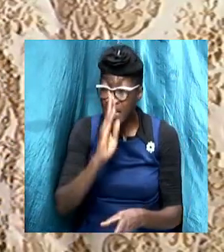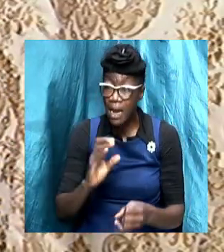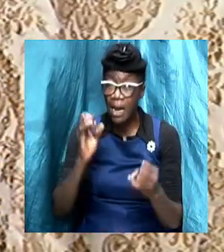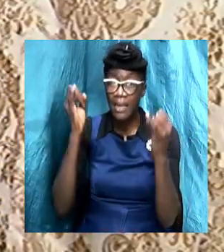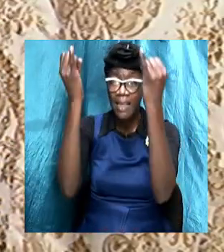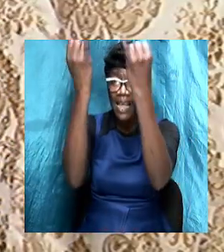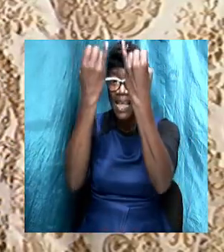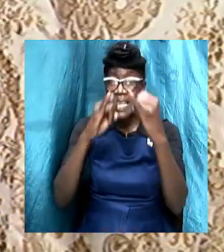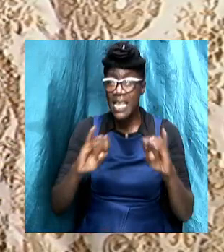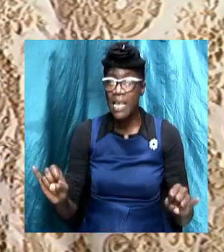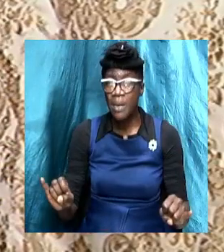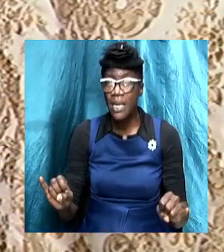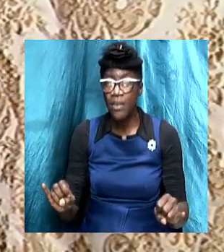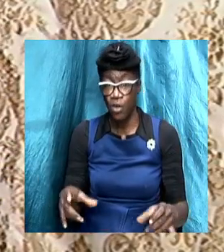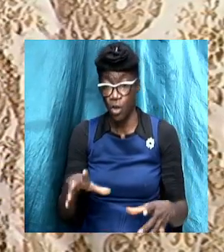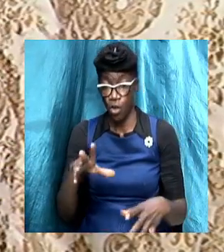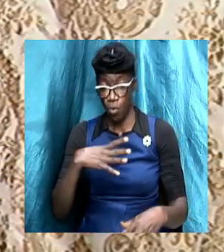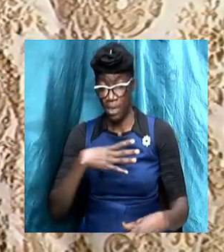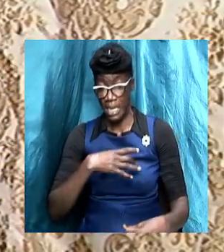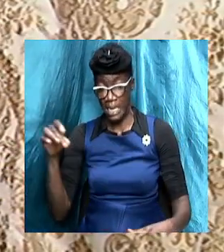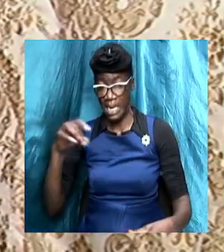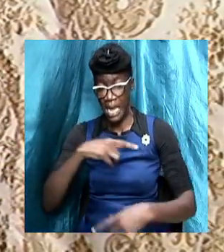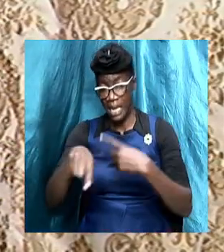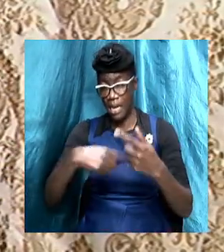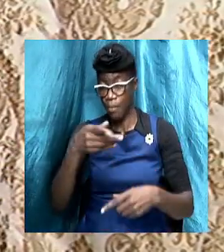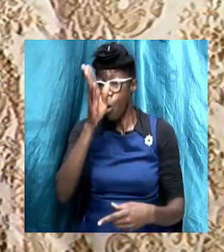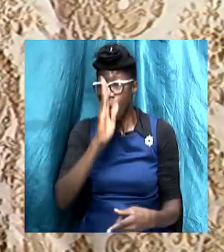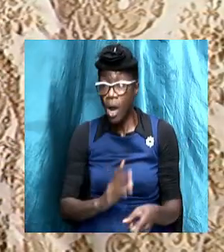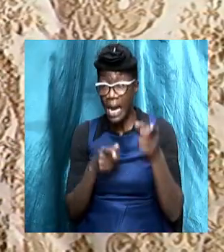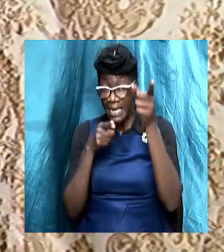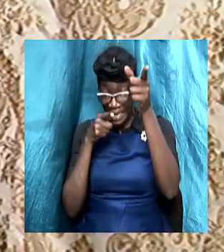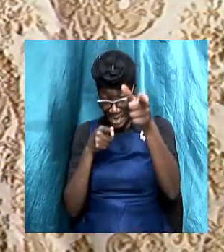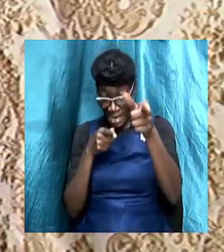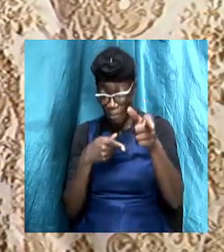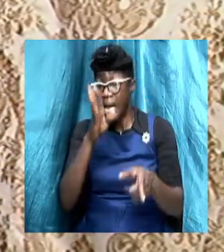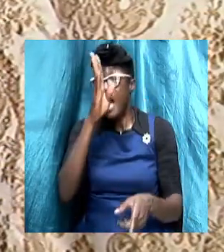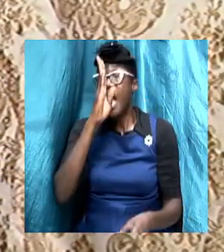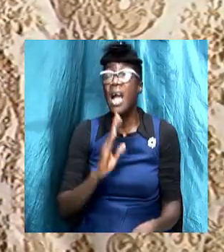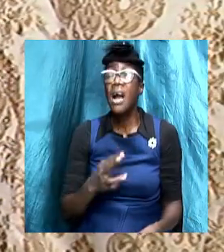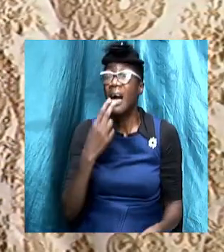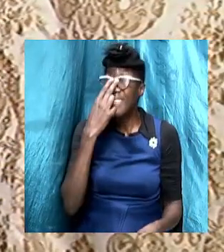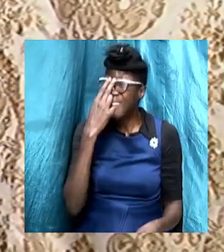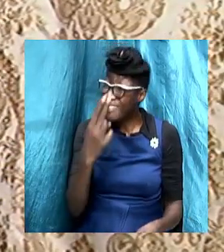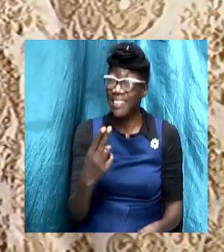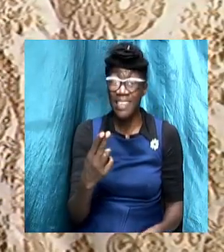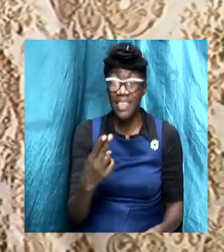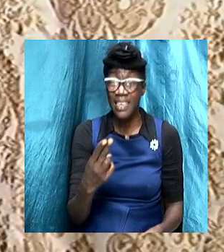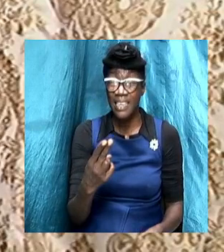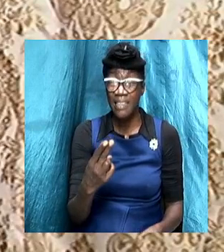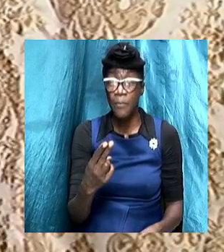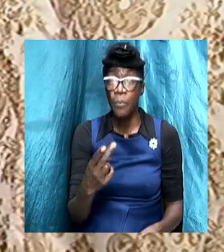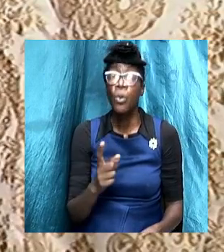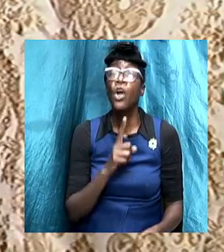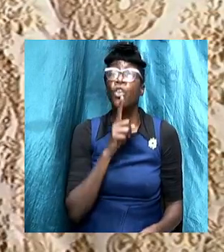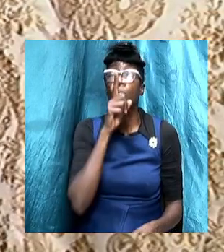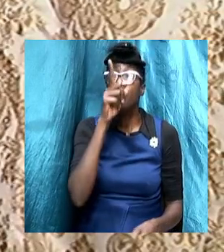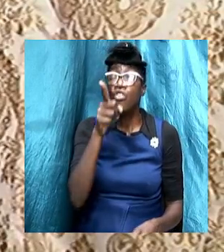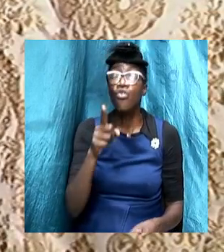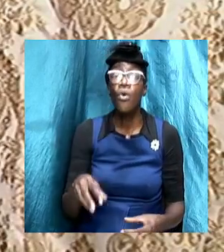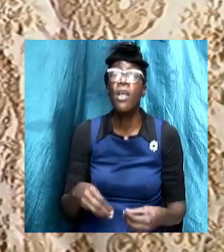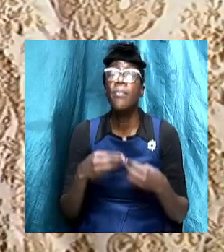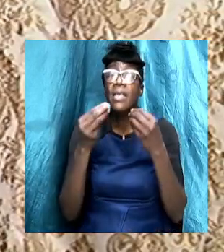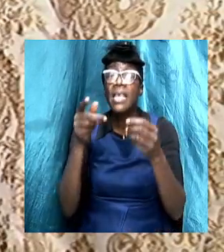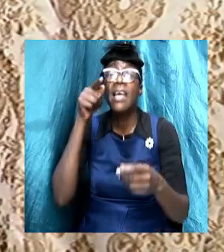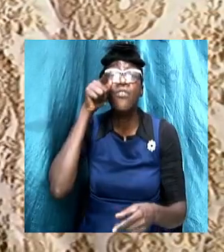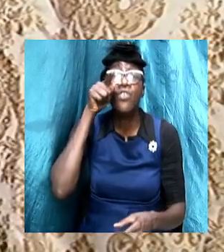something about God. What I like about God. God saw it fit to ensure that he gave